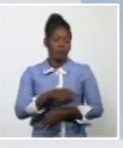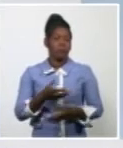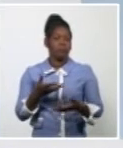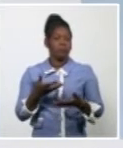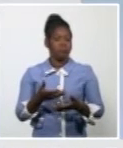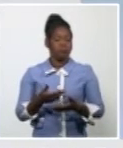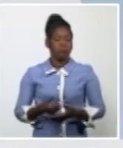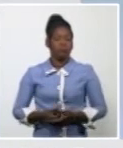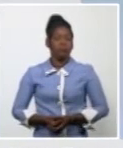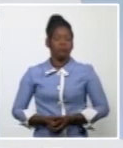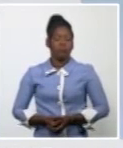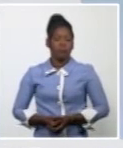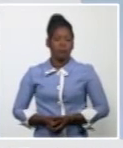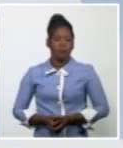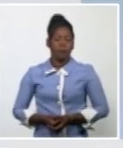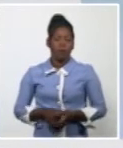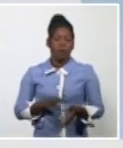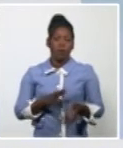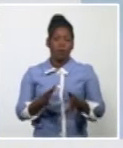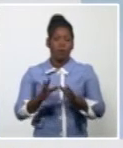totaling